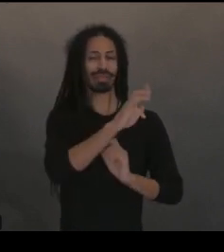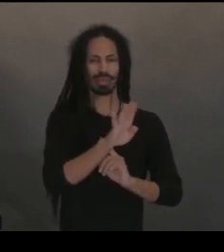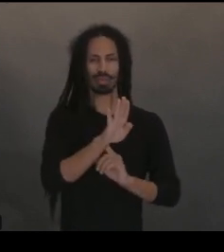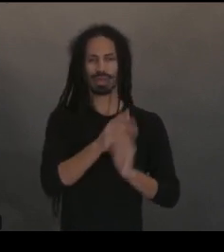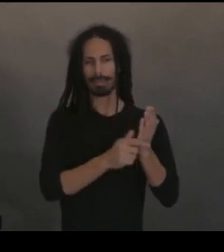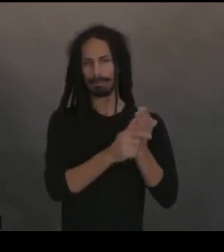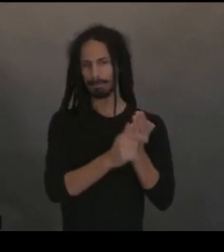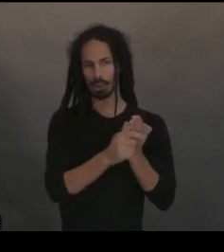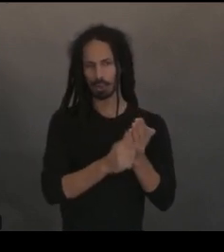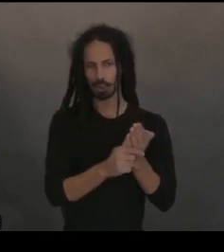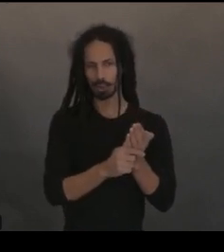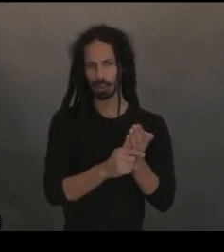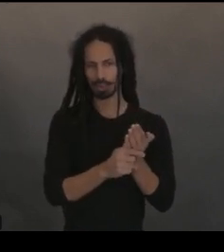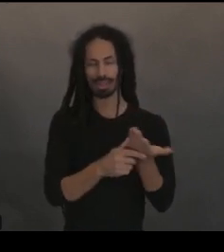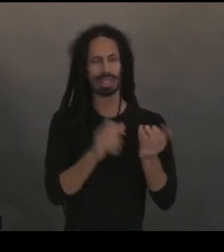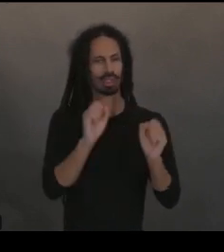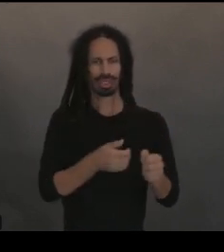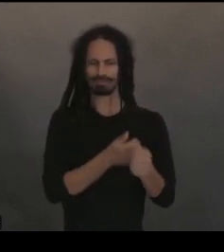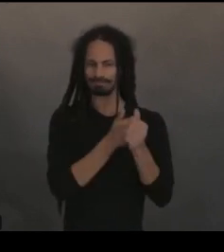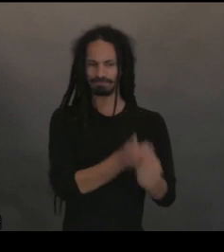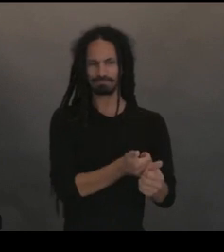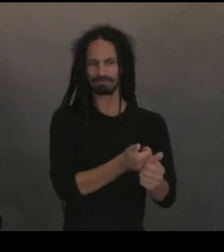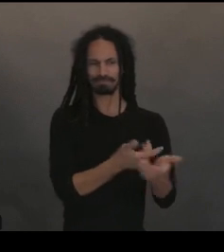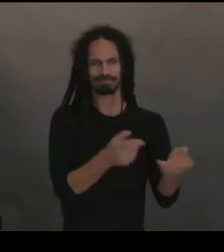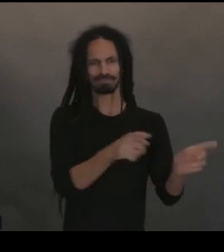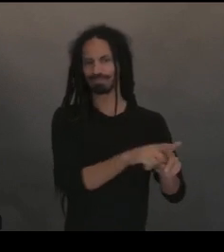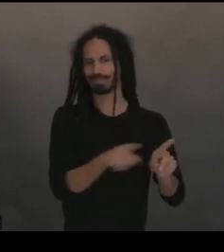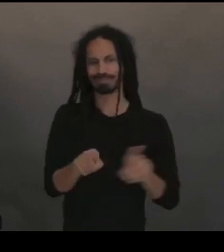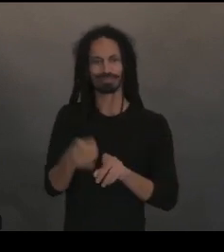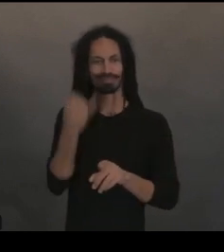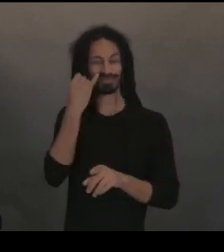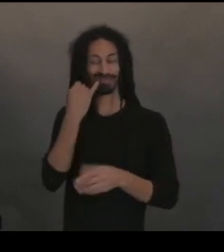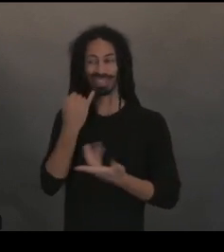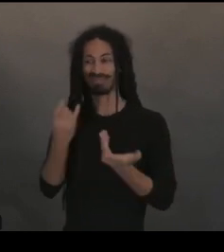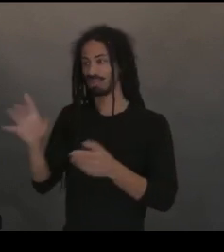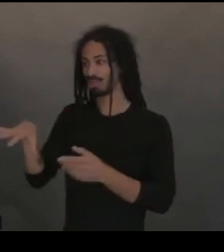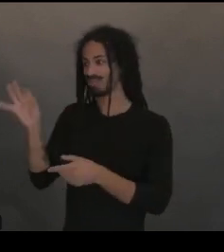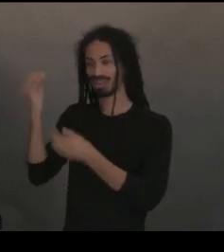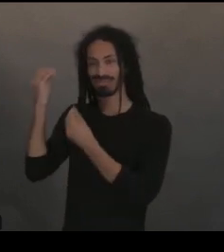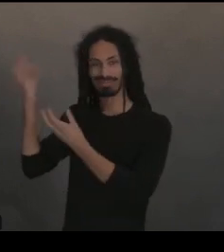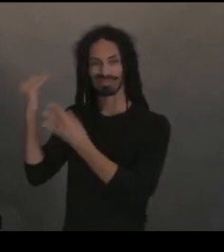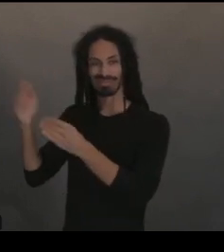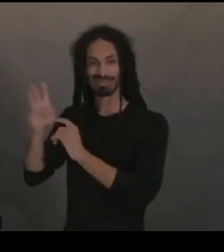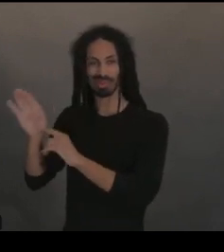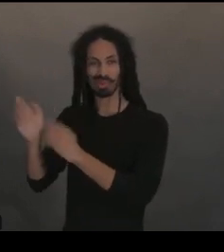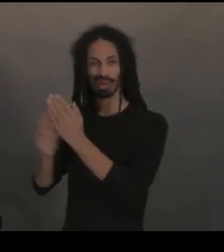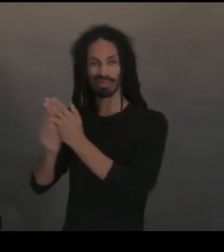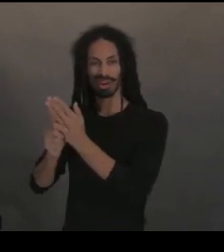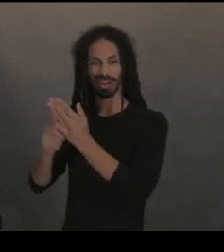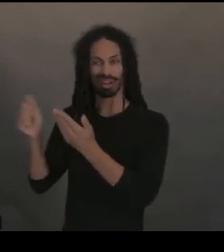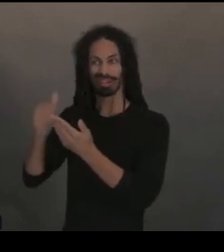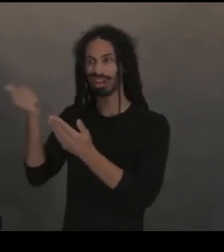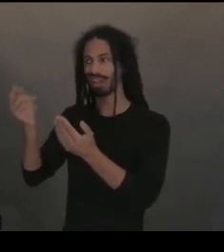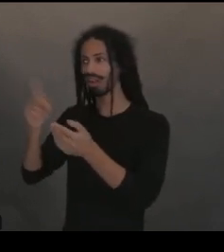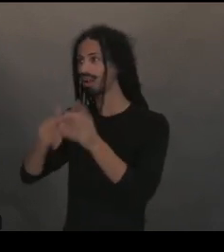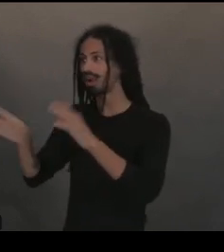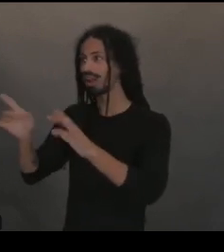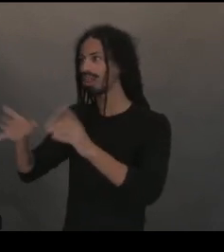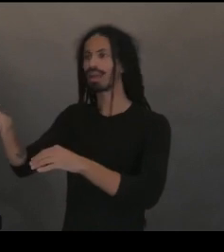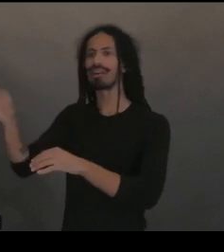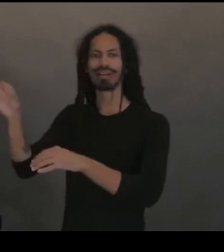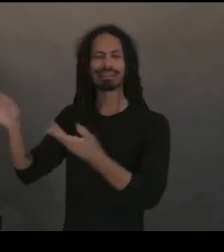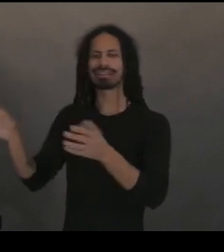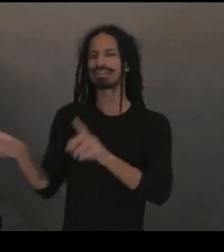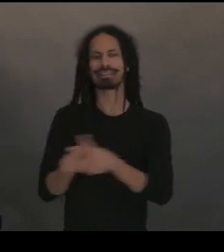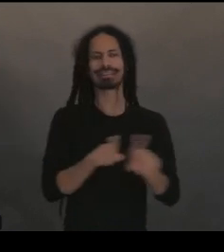same example as a template for any web article that you may need to cite. Always know that you first start with the author